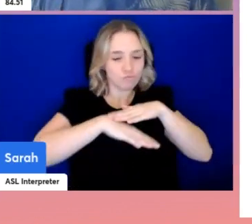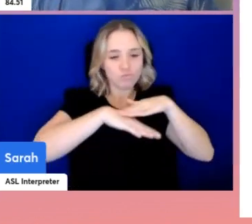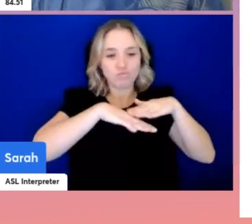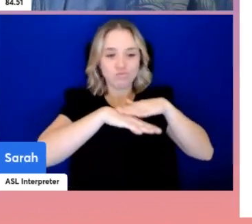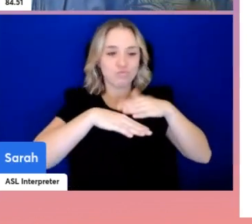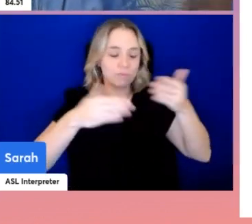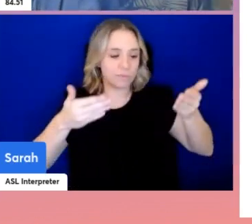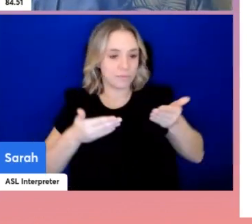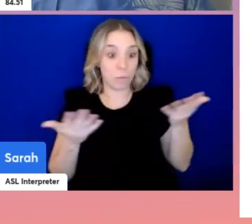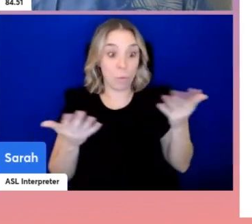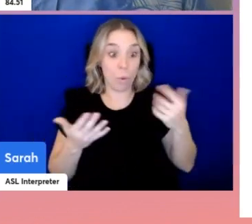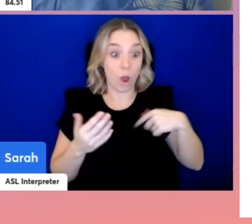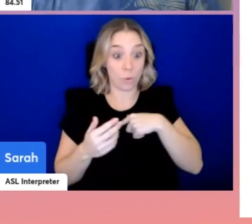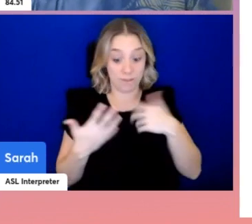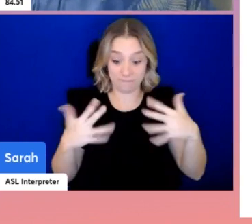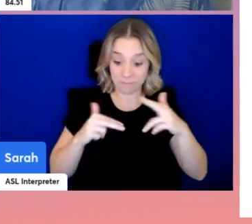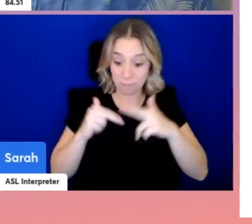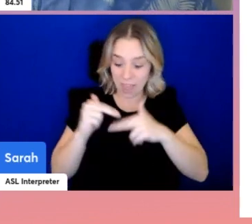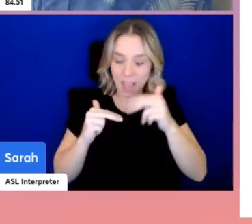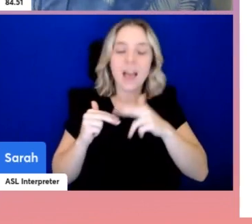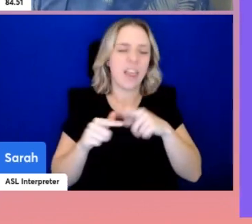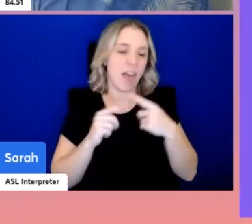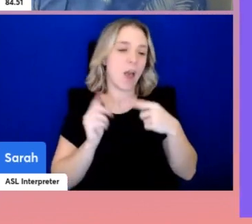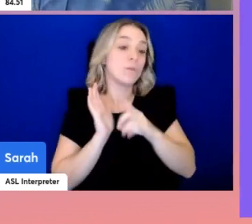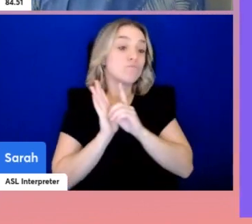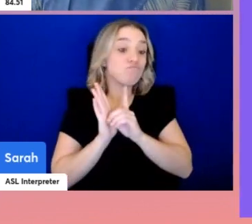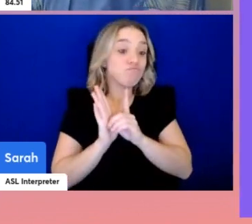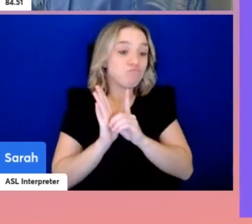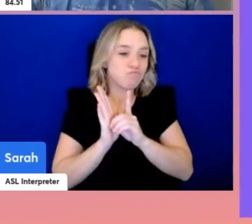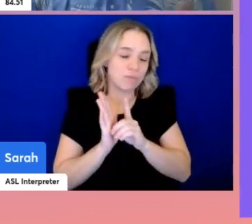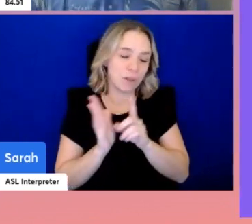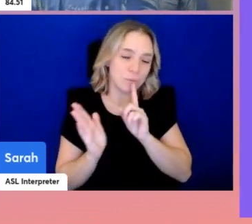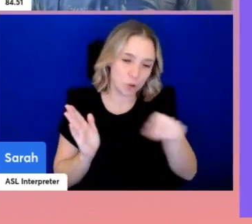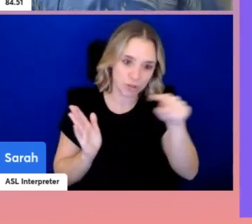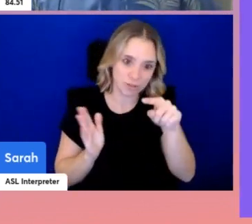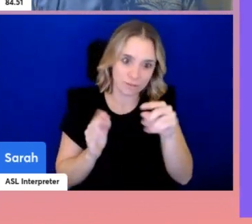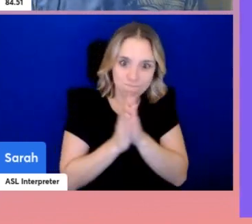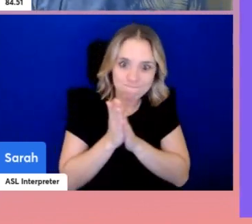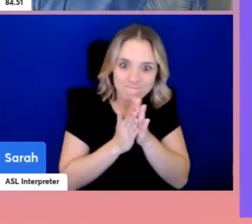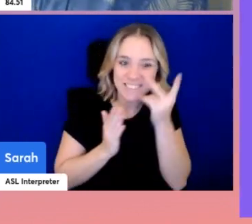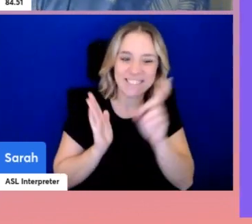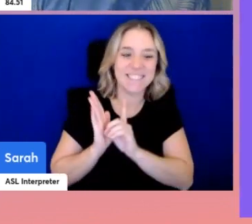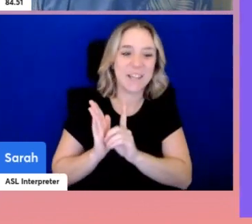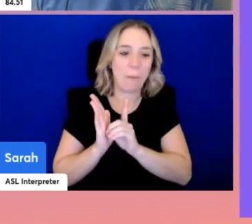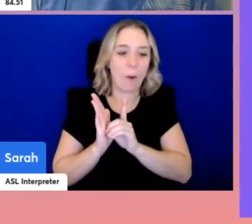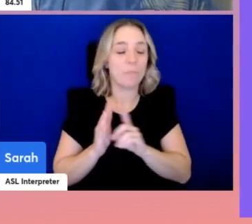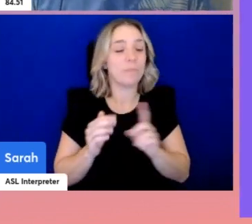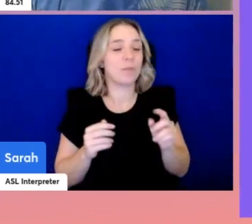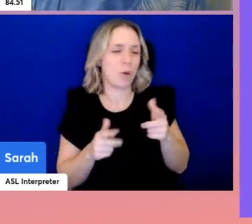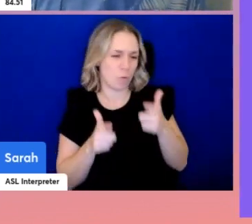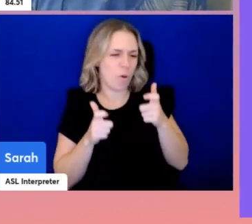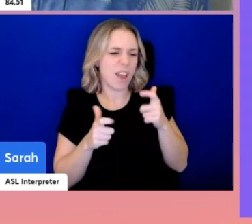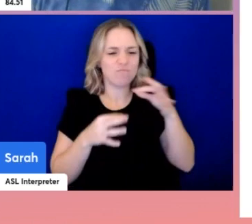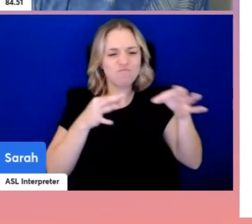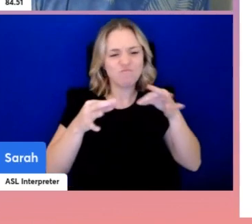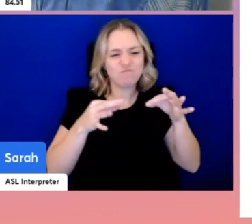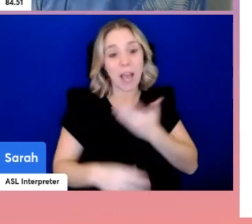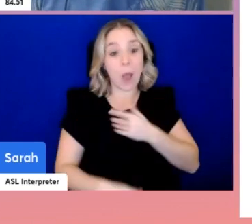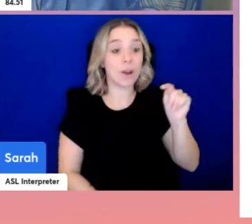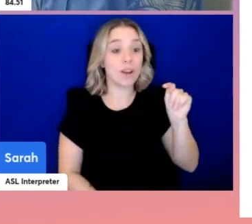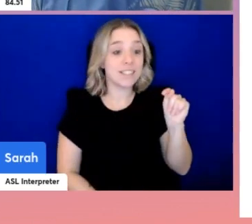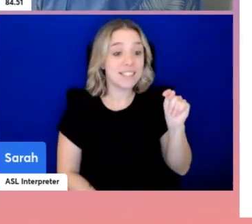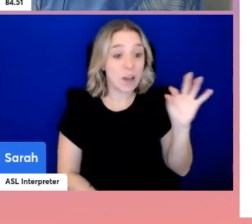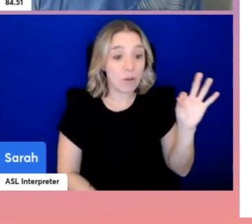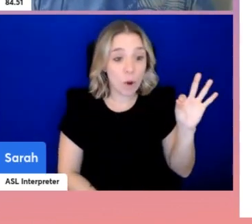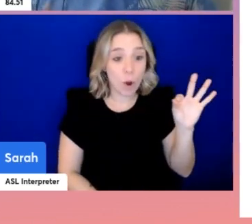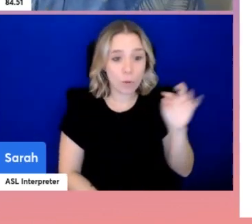of what we built, and then we'll do a demo, which I'm sure is more of what you all want to see. So really quickly, just about our Terraform journey and how we ended up needing this